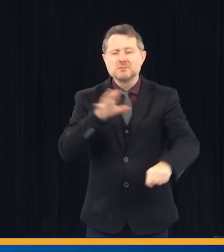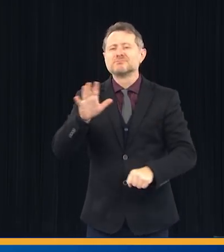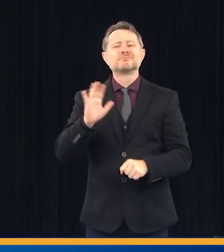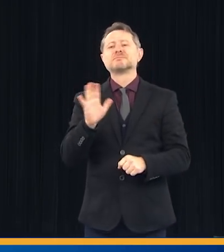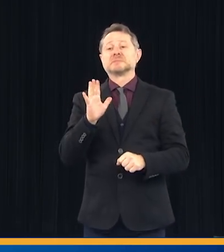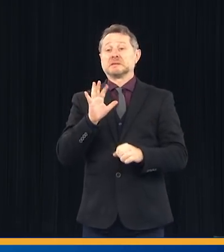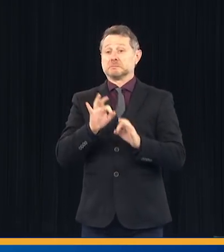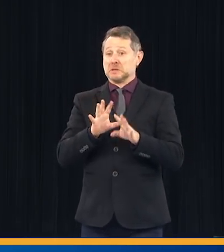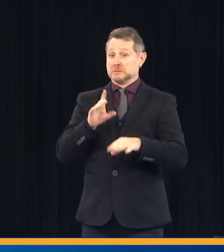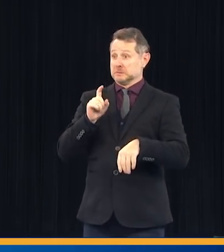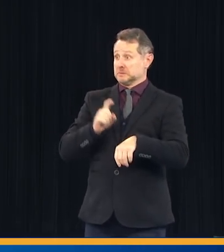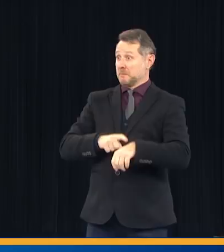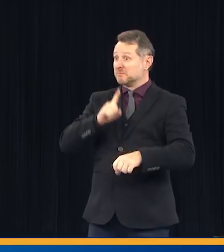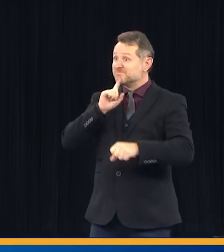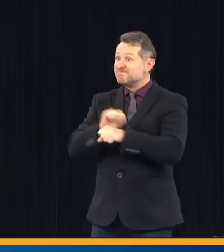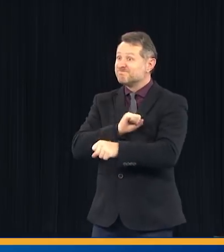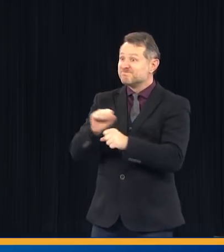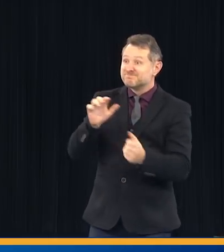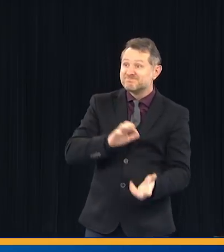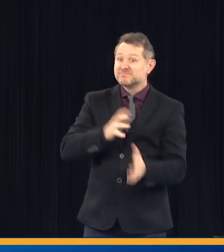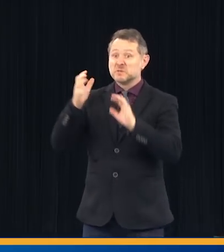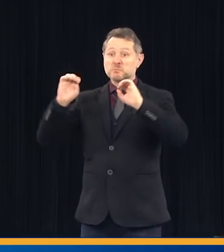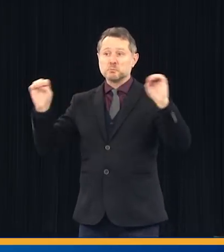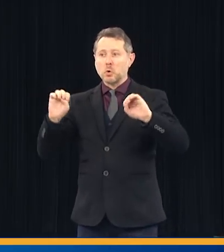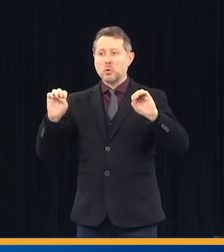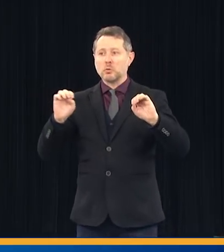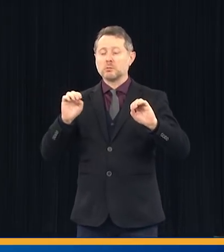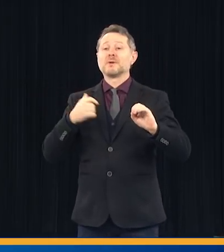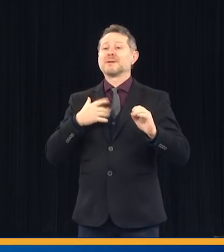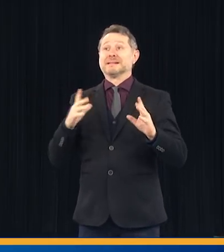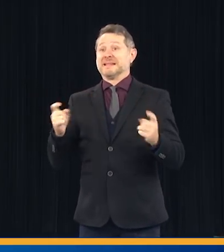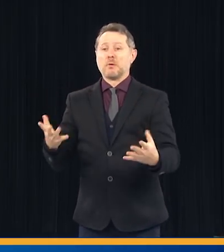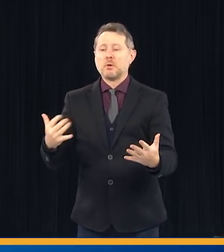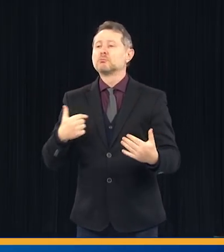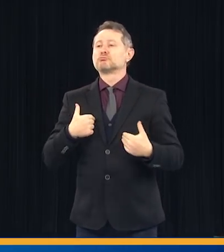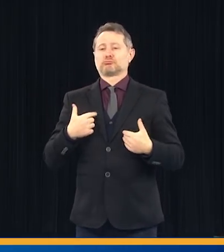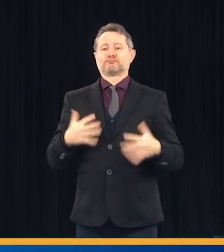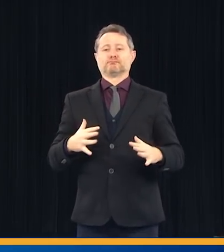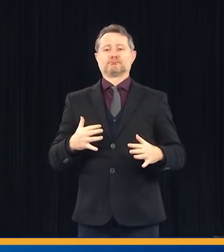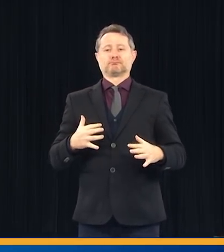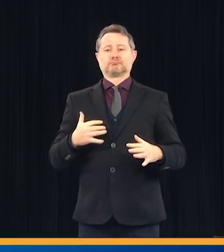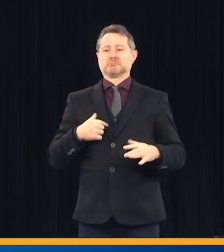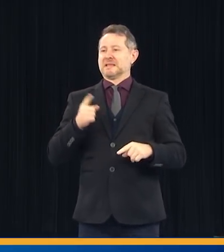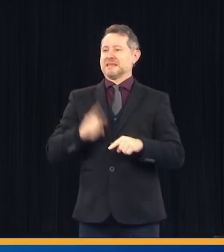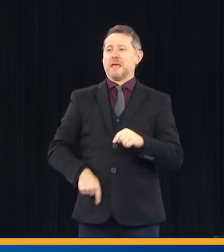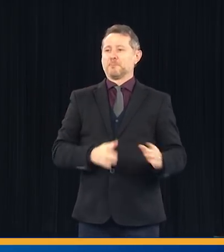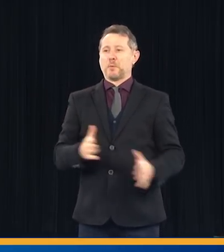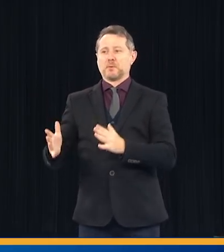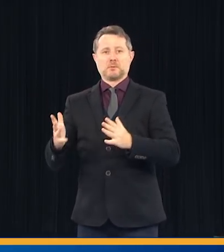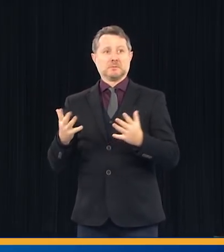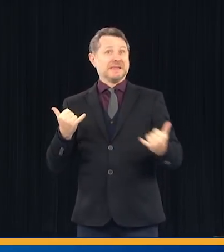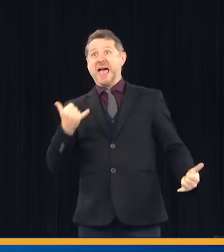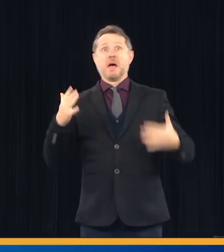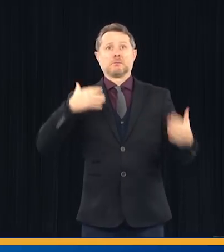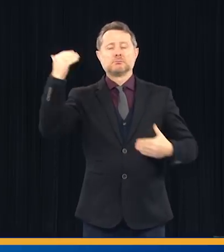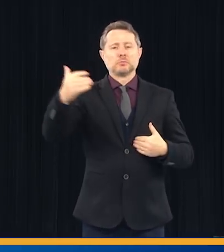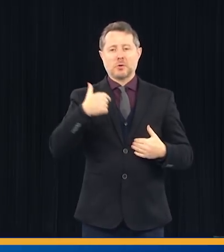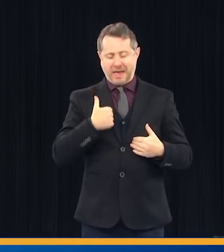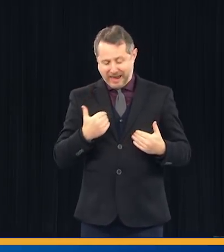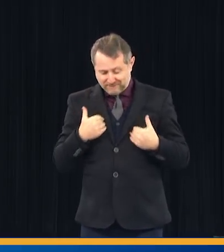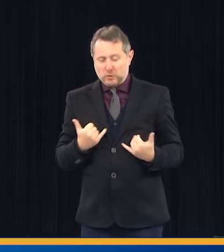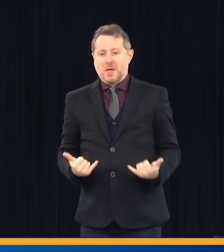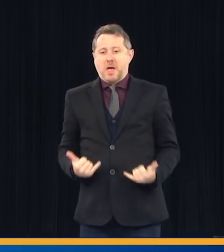deal with what you have because it's too late to do the preparation. The but on that